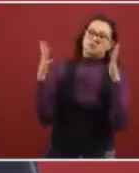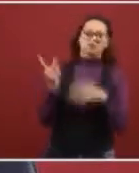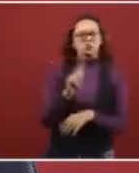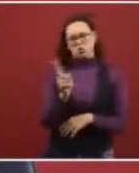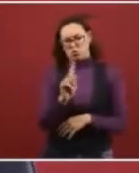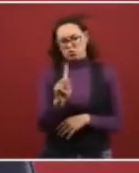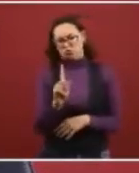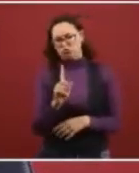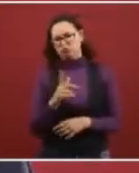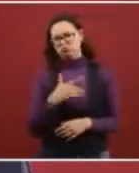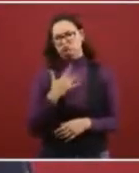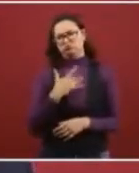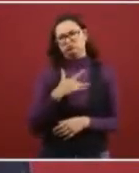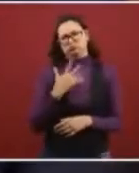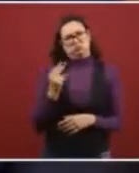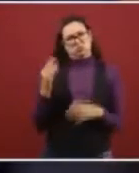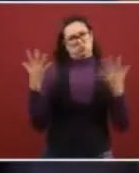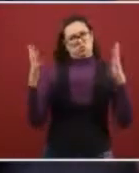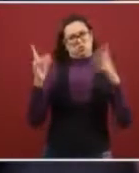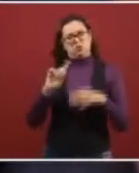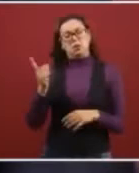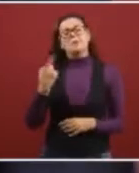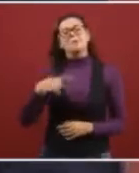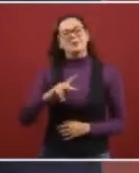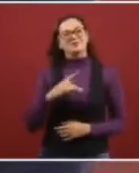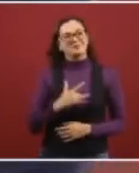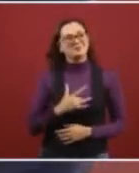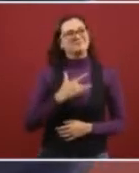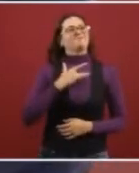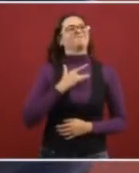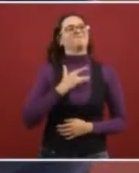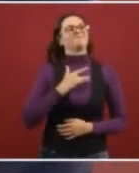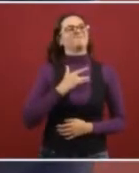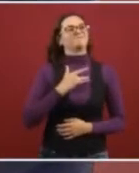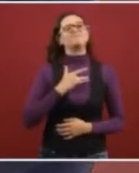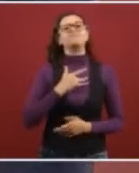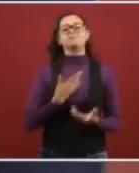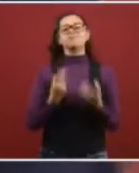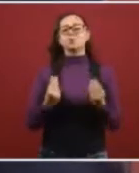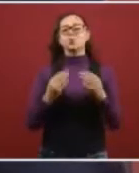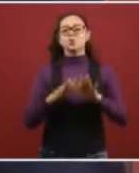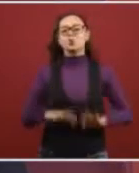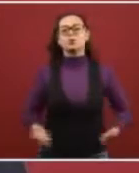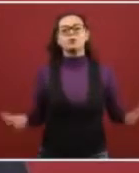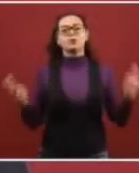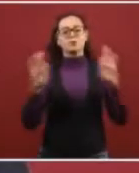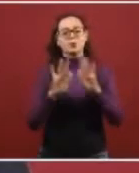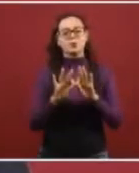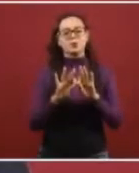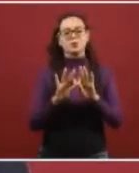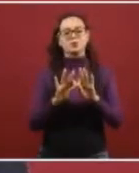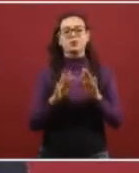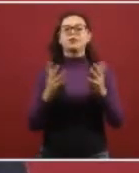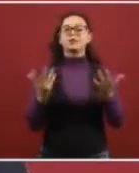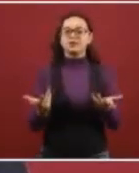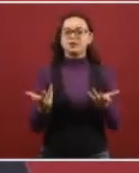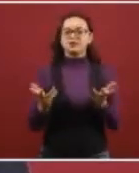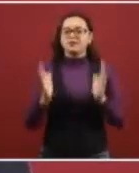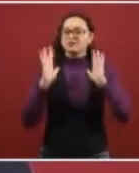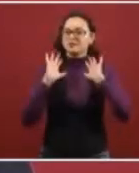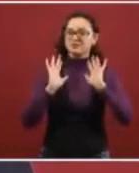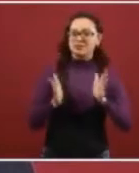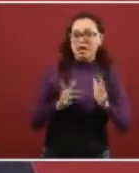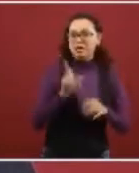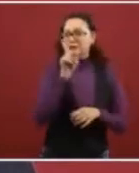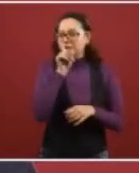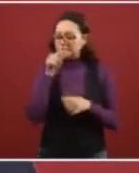sí. But yes. Es para mí, it is for me importante important el que no se proteja, que no se